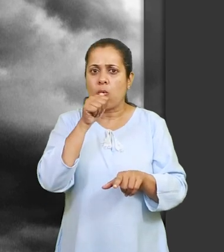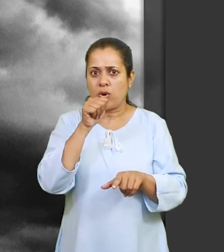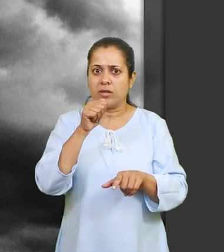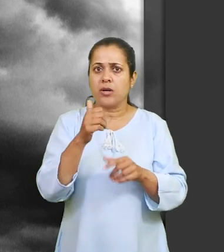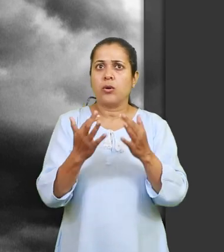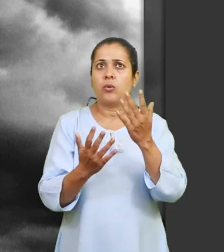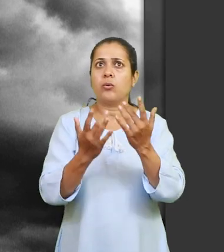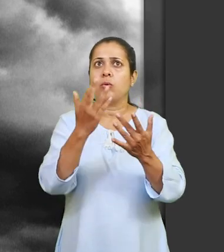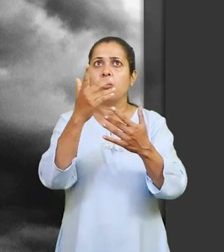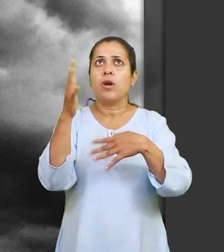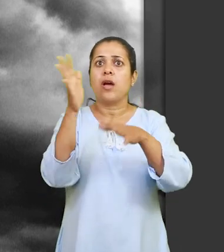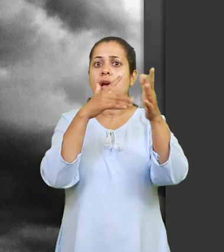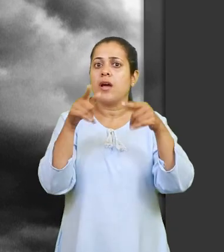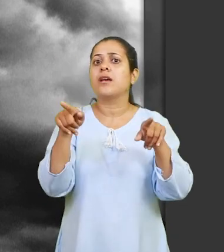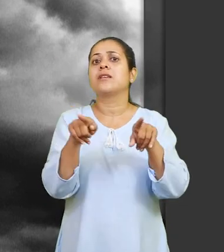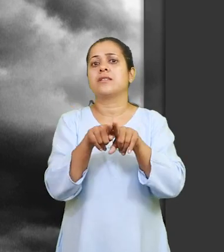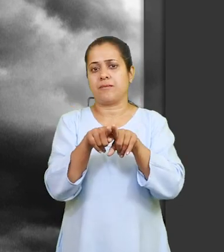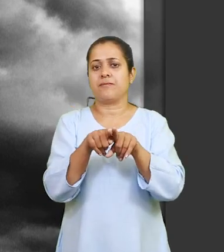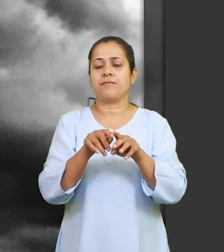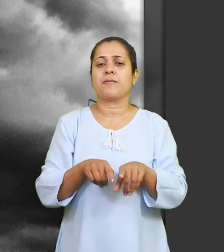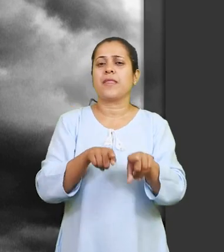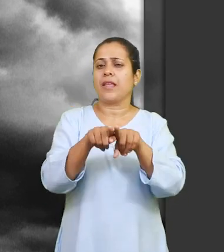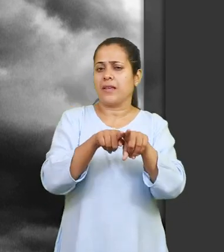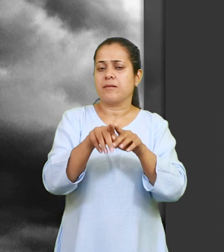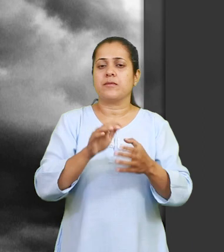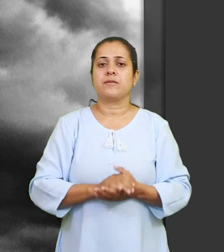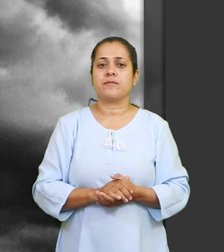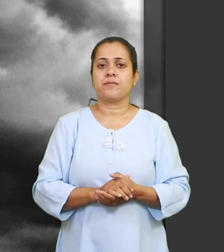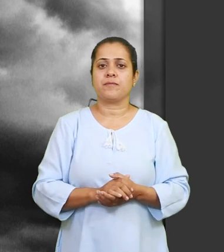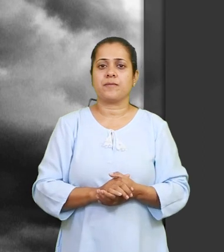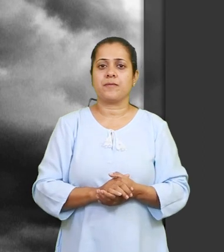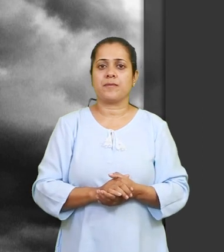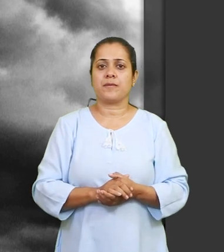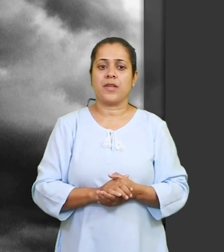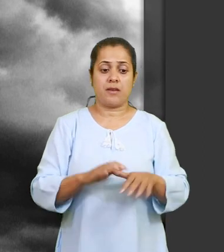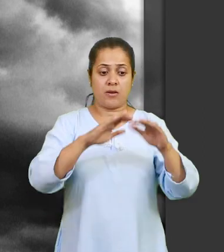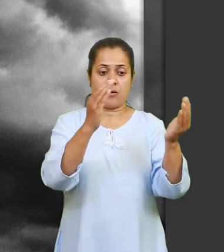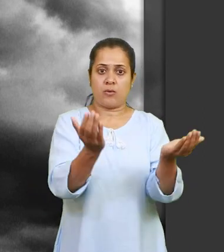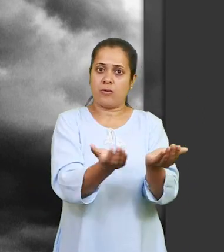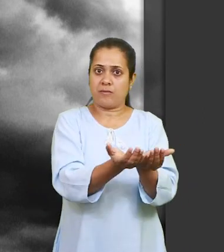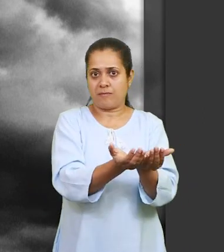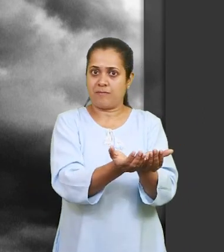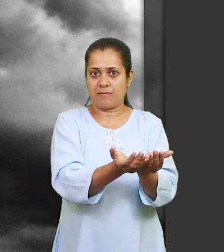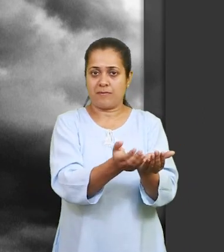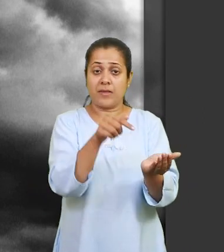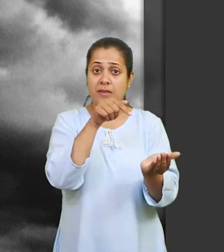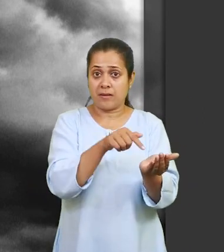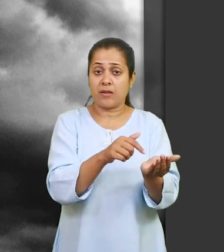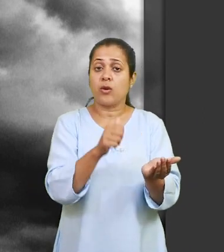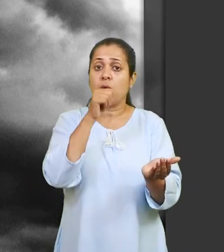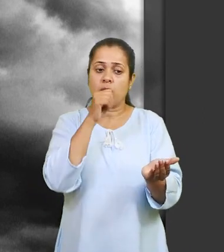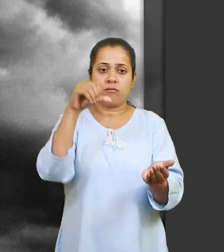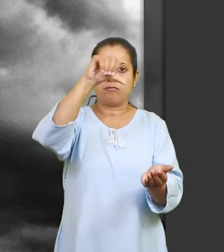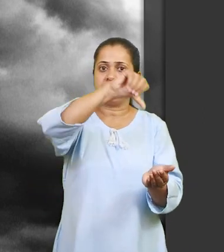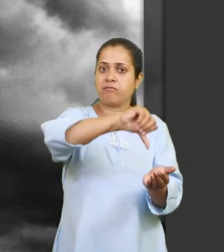vapor in the air. Let me give you another example. If I take a container and